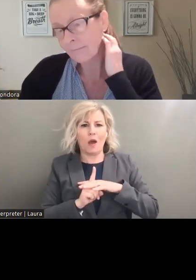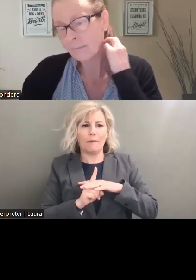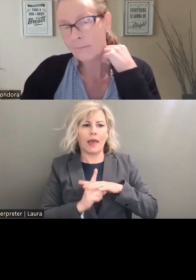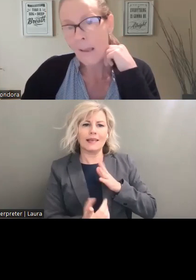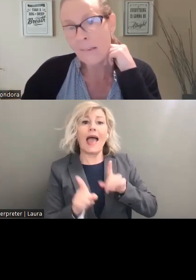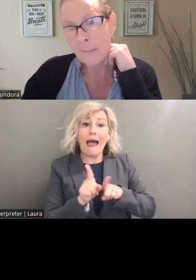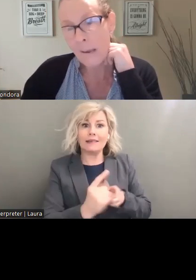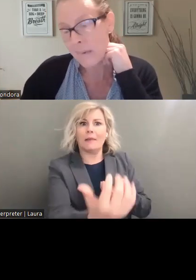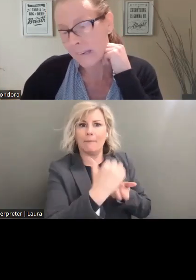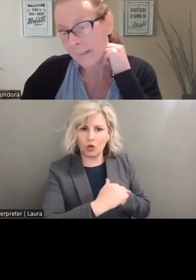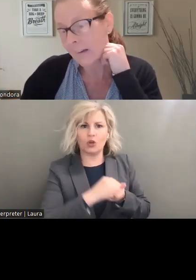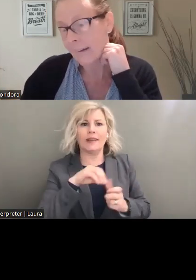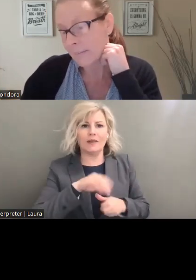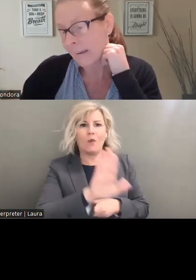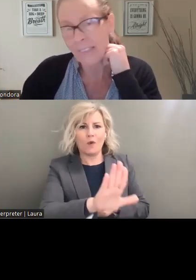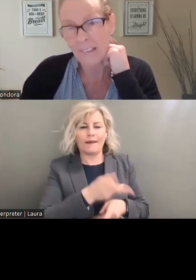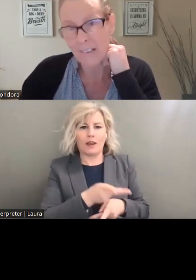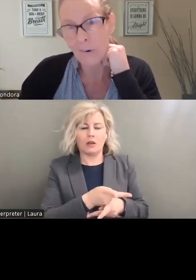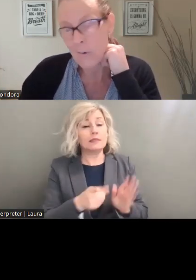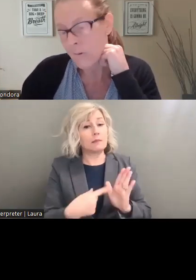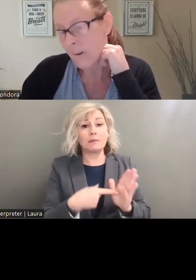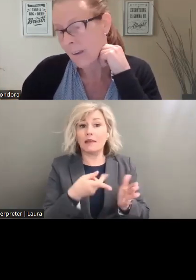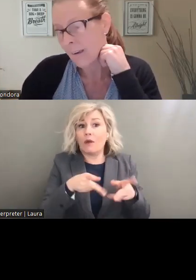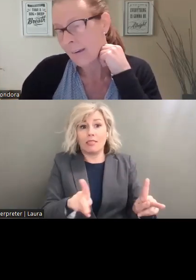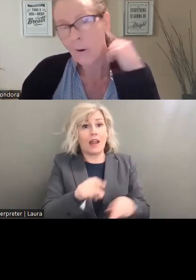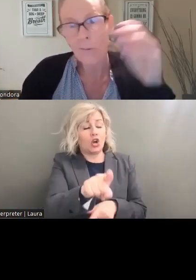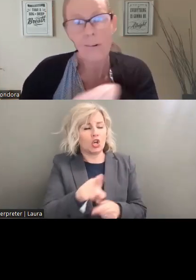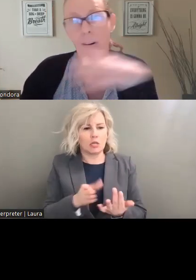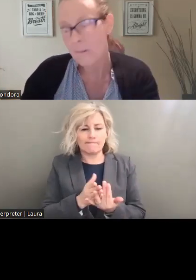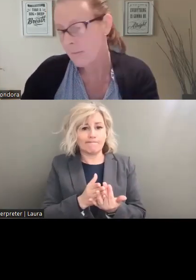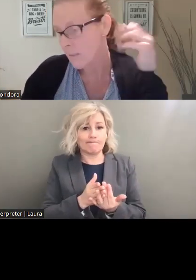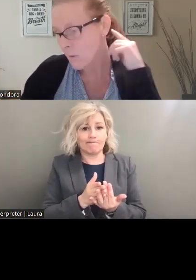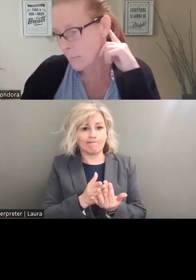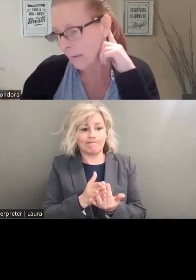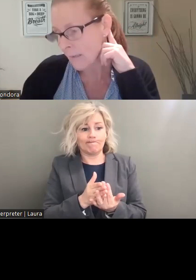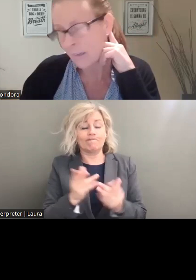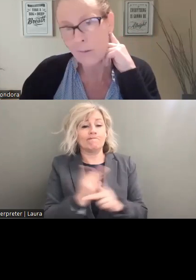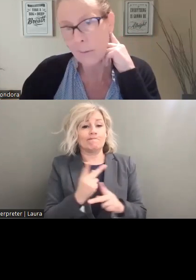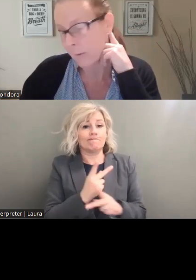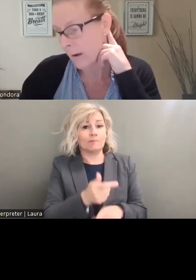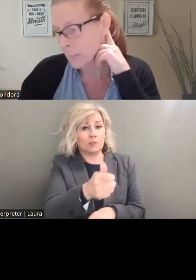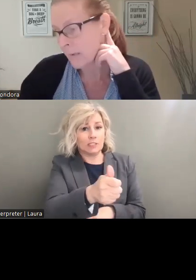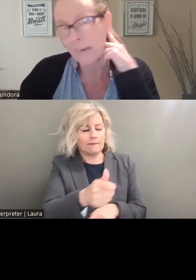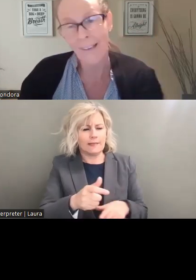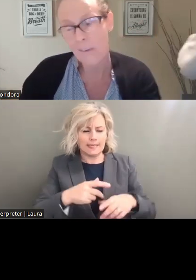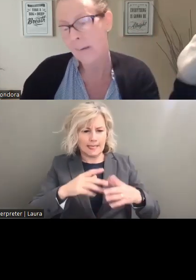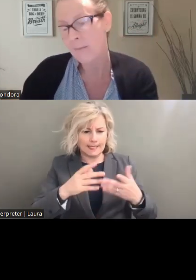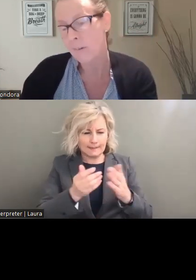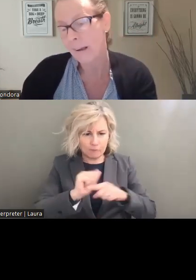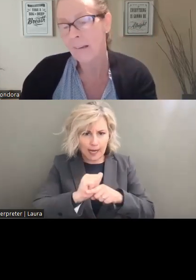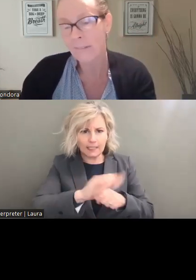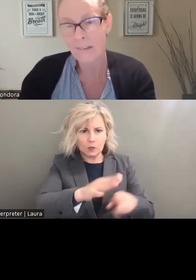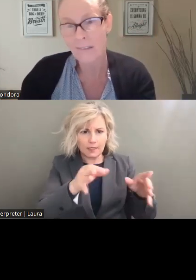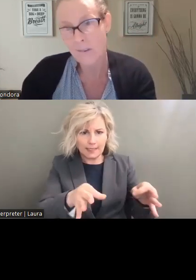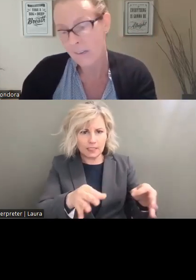care. And sometimes I need to let her navigate things on her own and hone her own decision-making skills with her therapist, because that's what gives